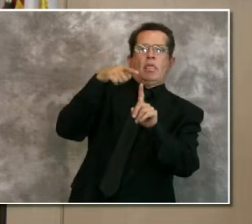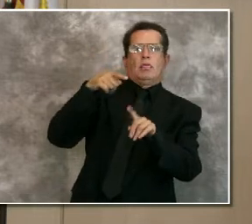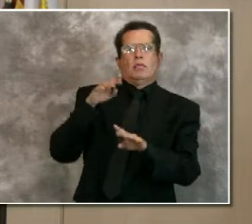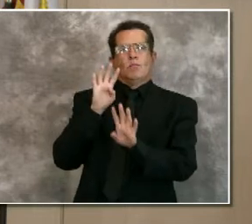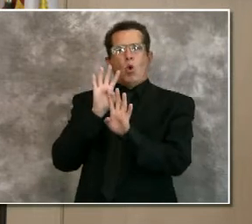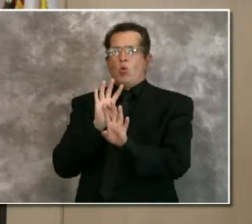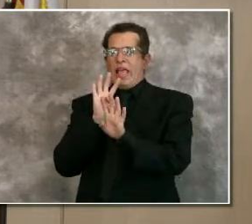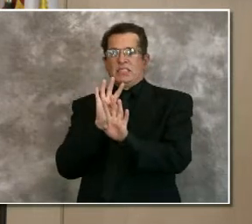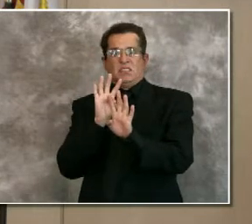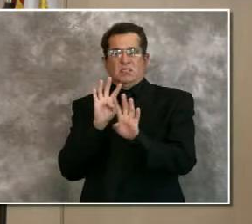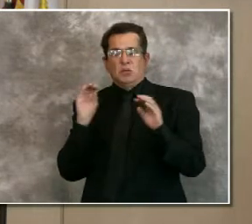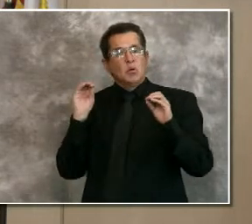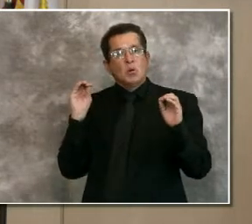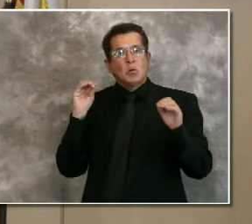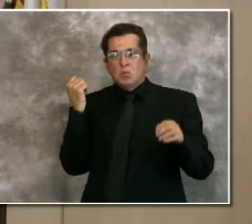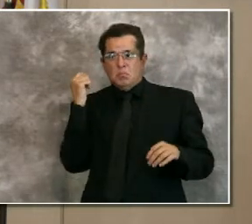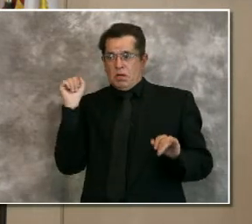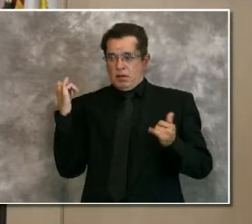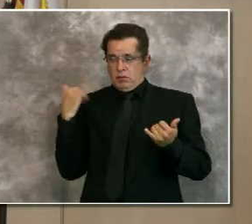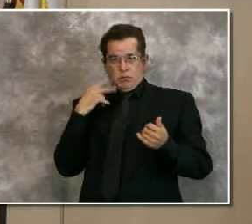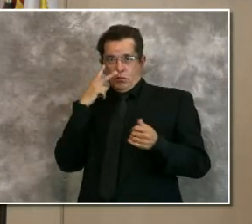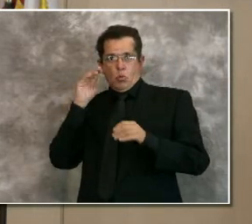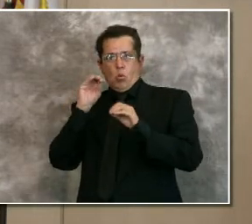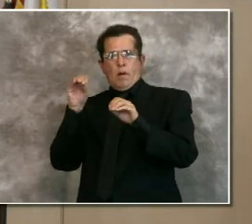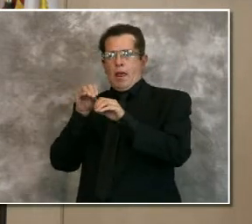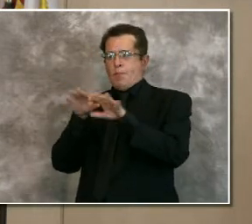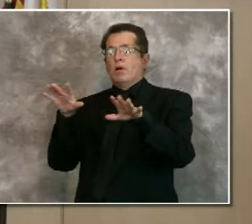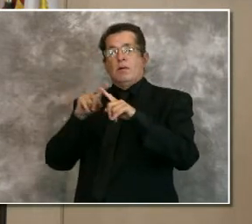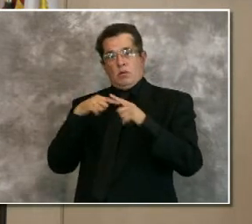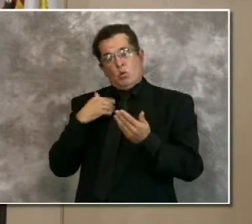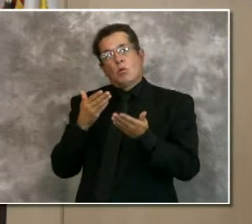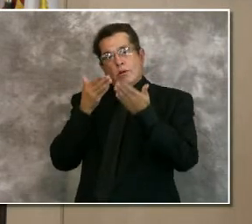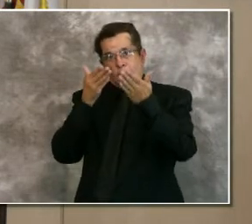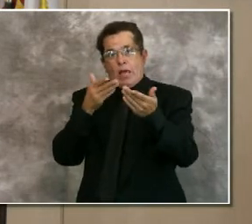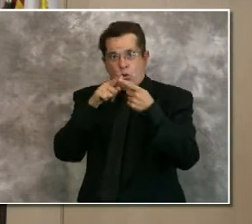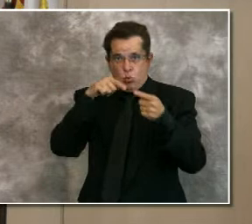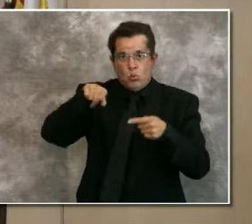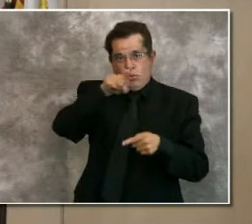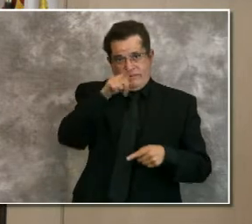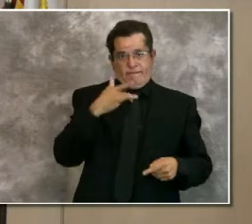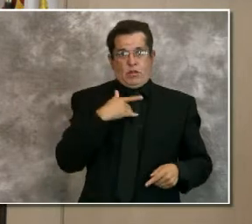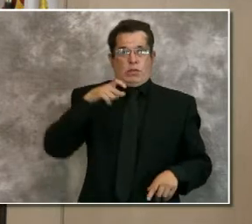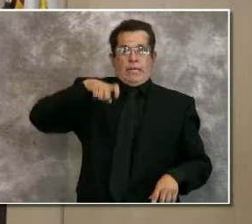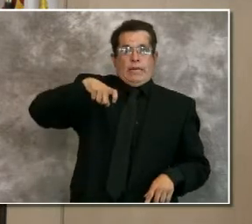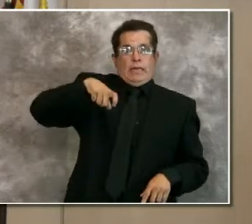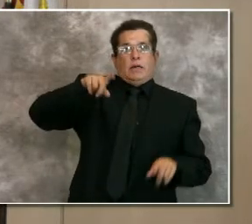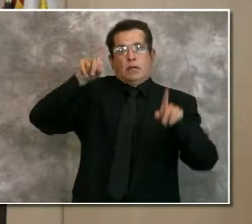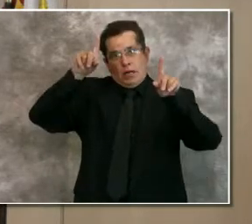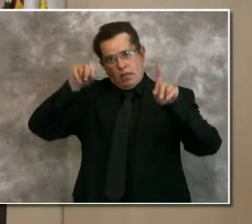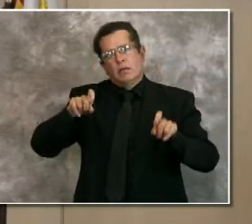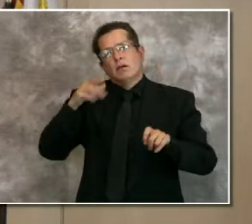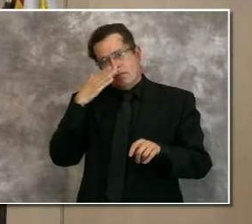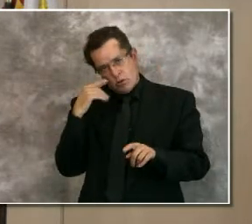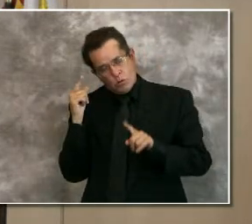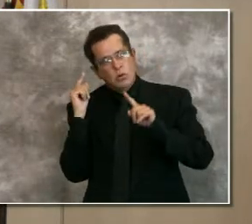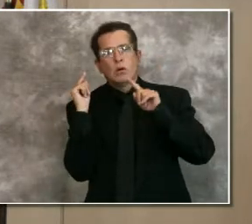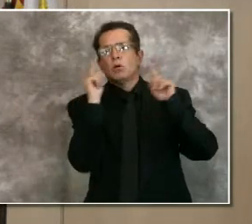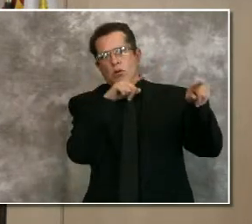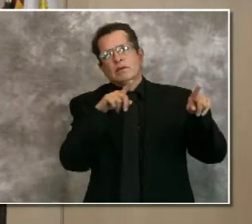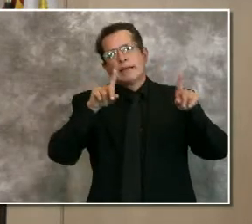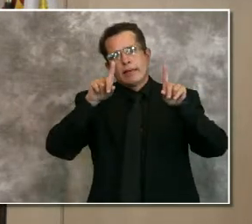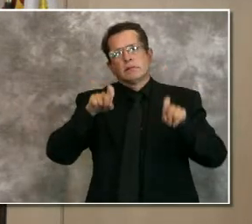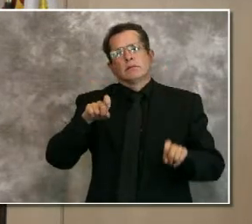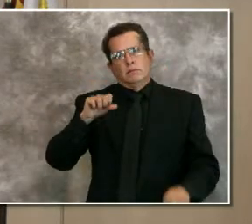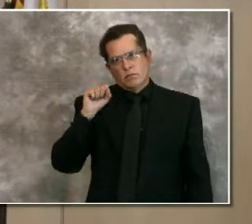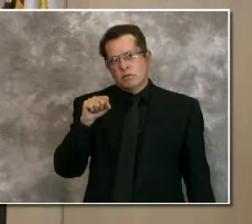protests to date, but we are recommending that individuals, if they feel they should get tested, they should be tested, and